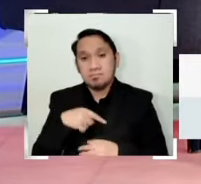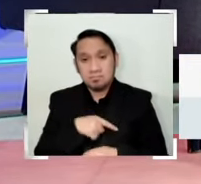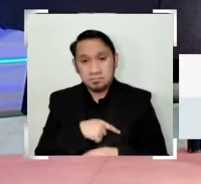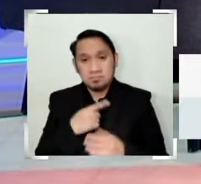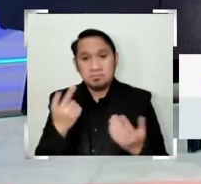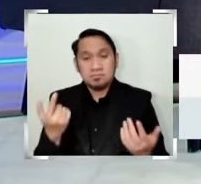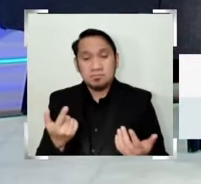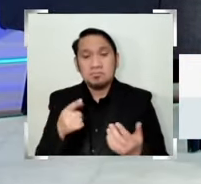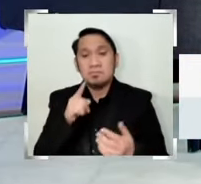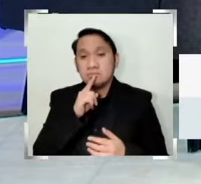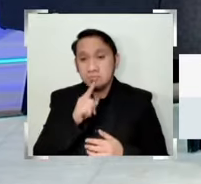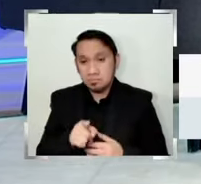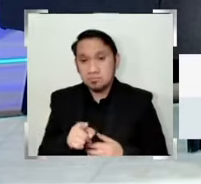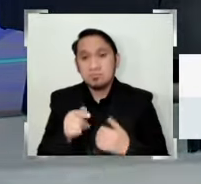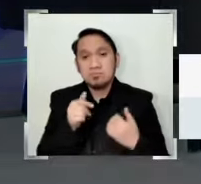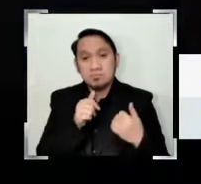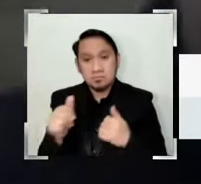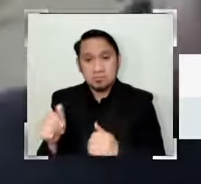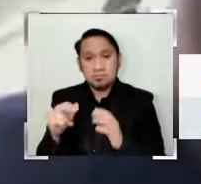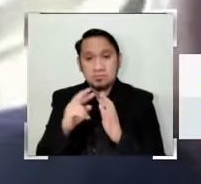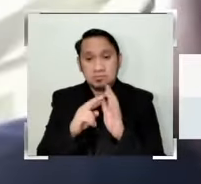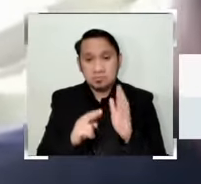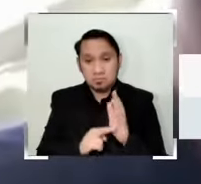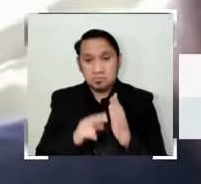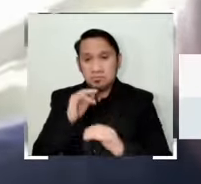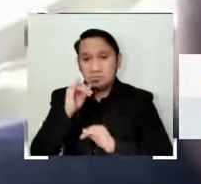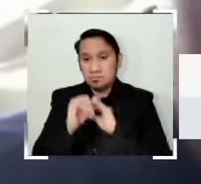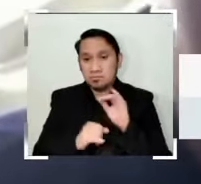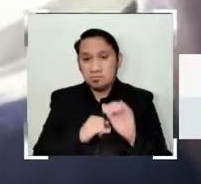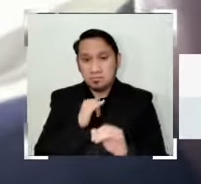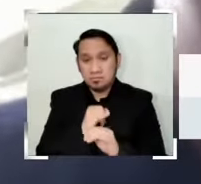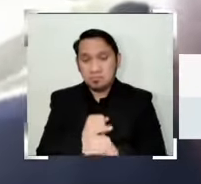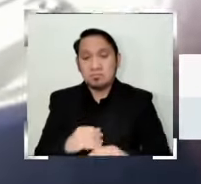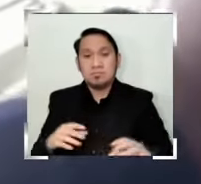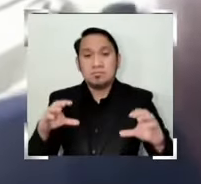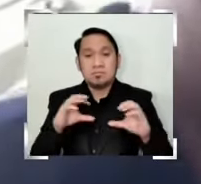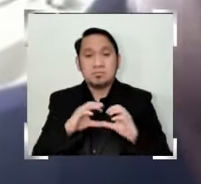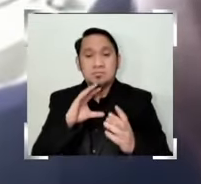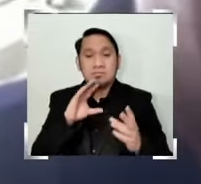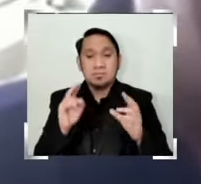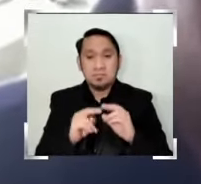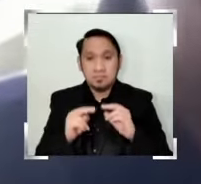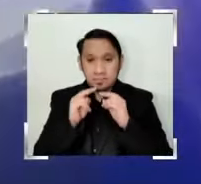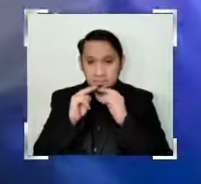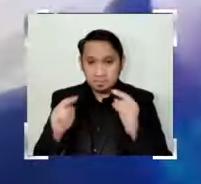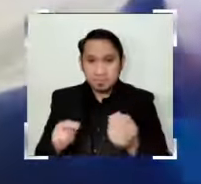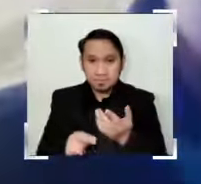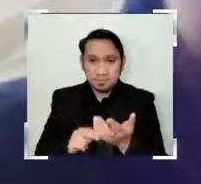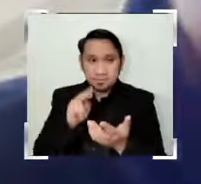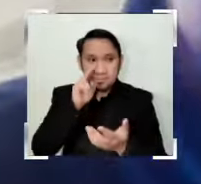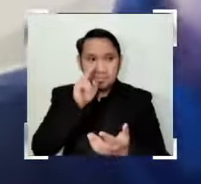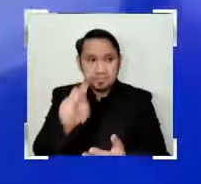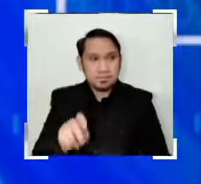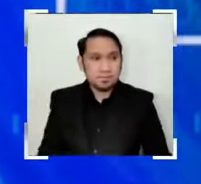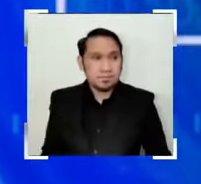of the game in the international arena. Para sa GMA Integrated News, Chino Gaston ang inyong saksi.